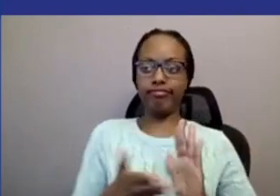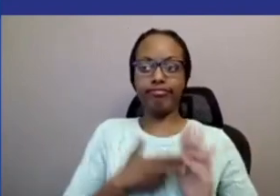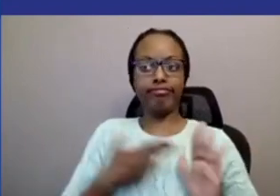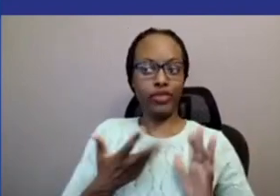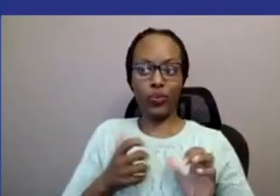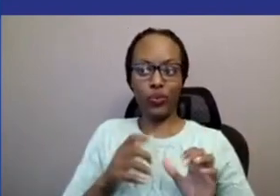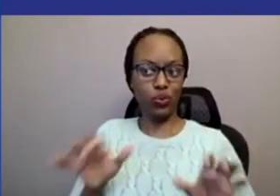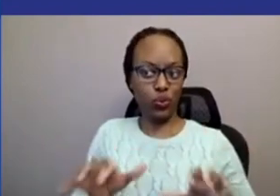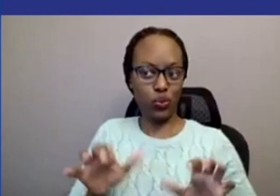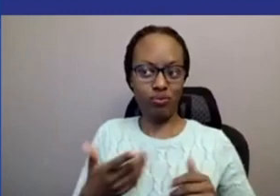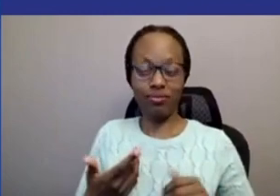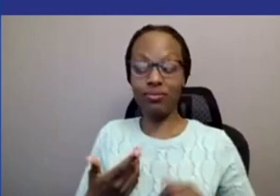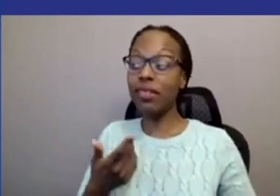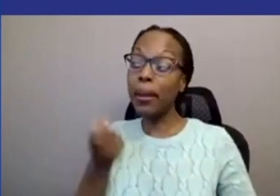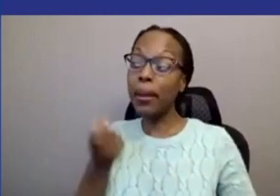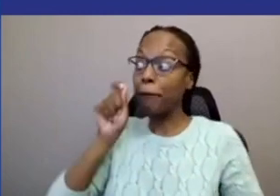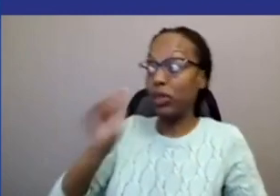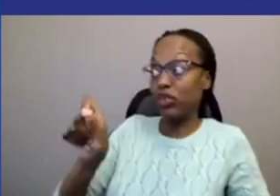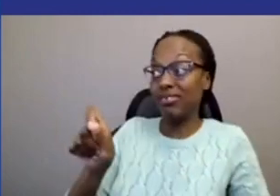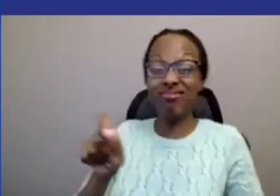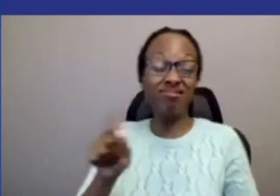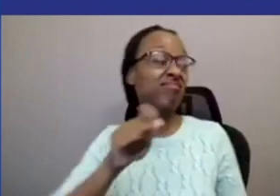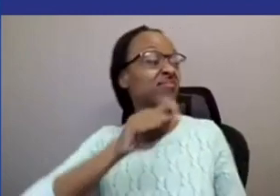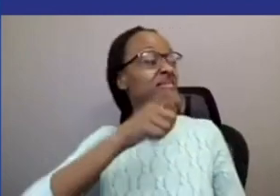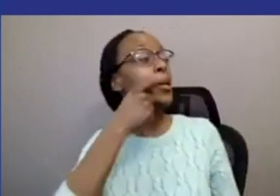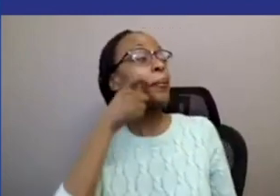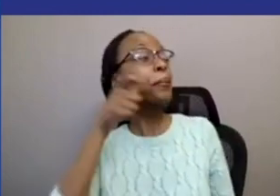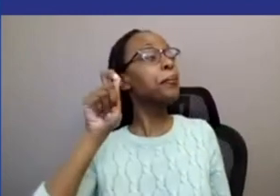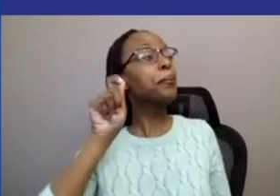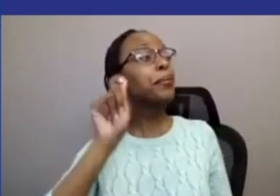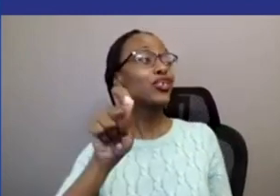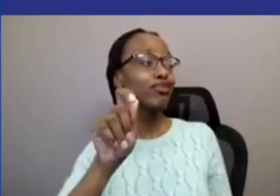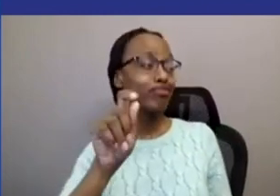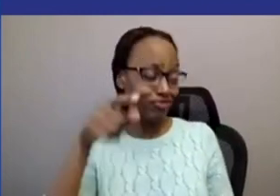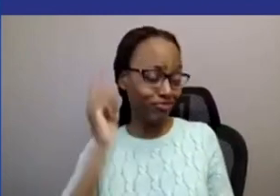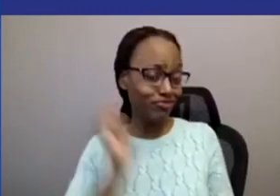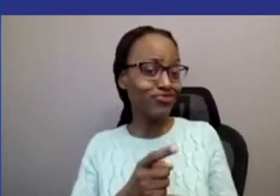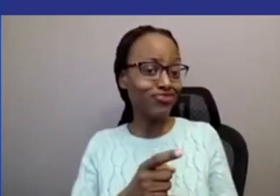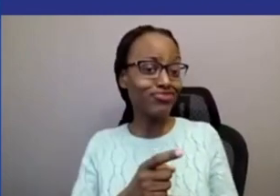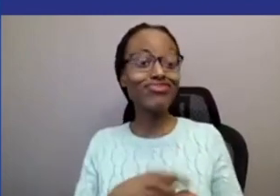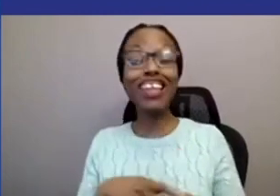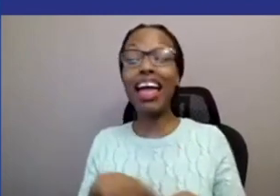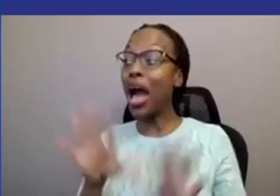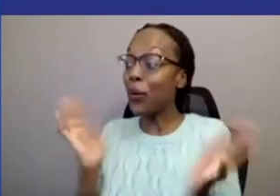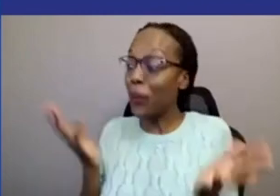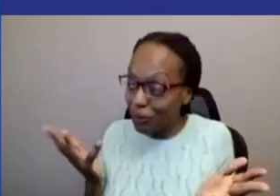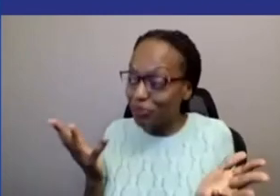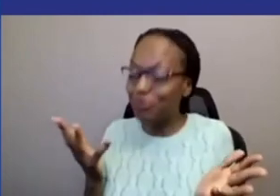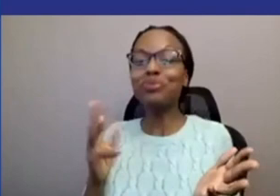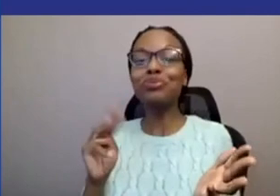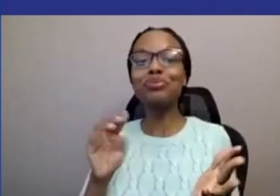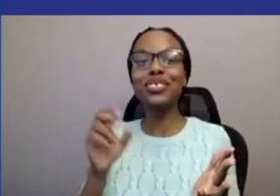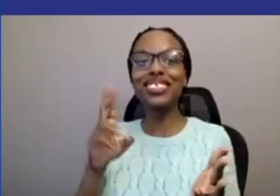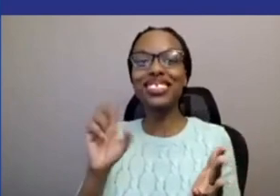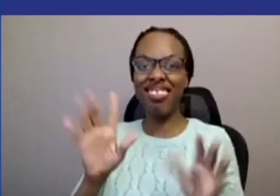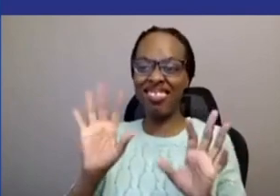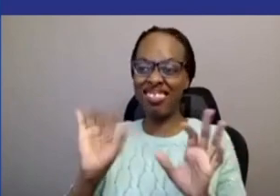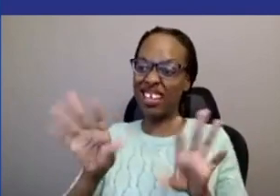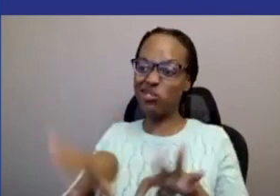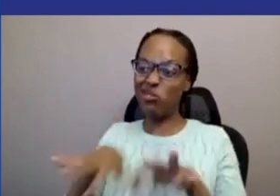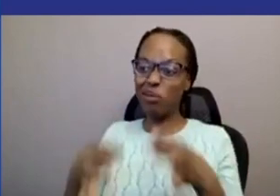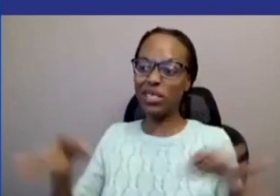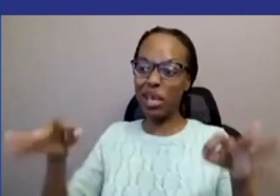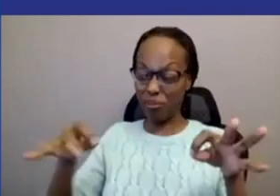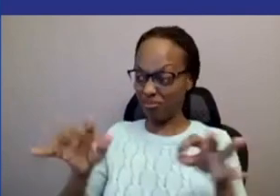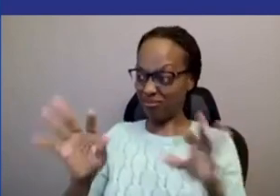Period. Period. That's the wrap up, folks. Unfortunately, we're out of time. I mean, literally,